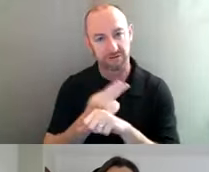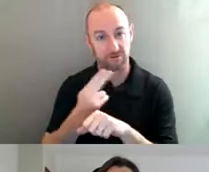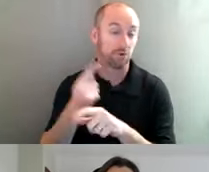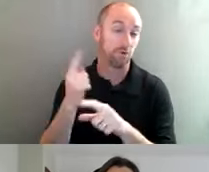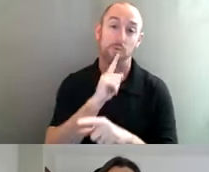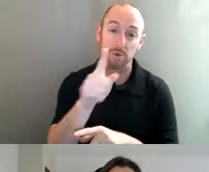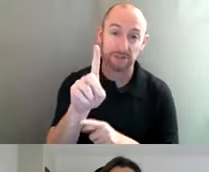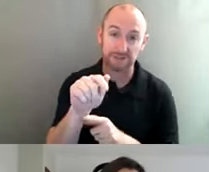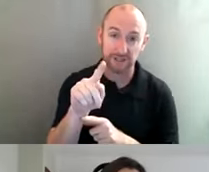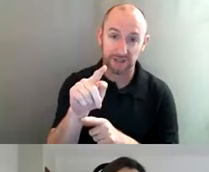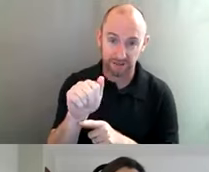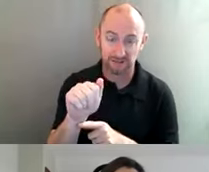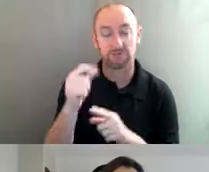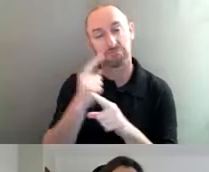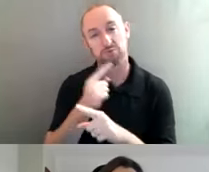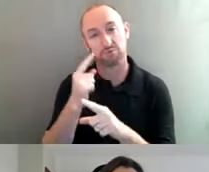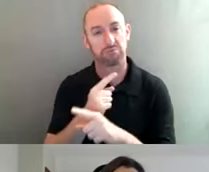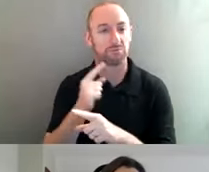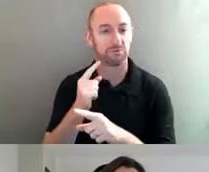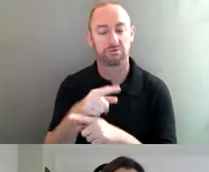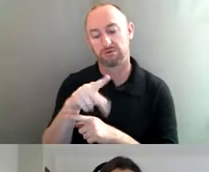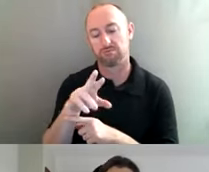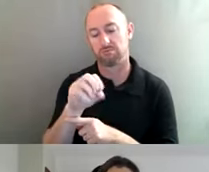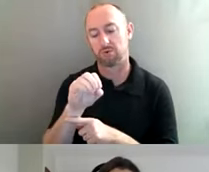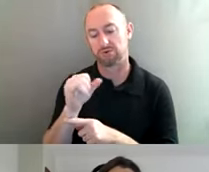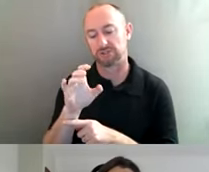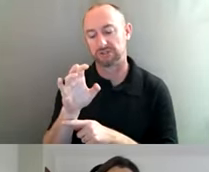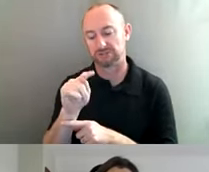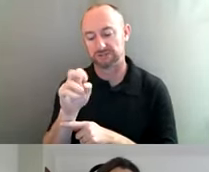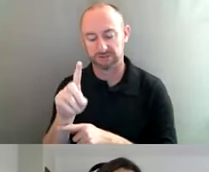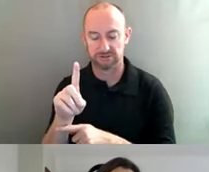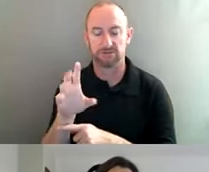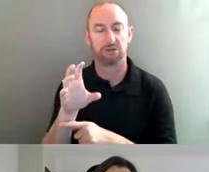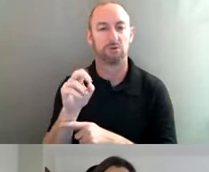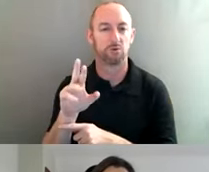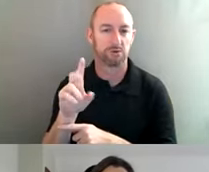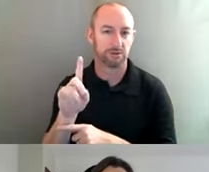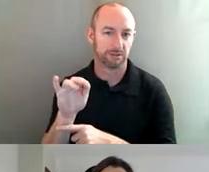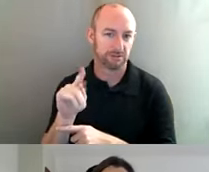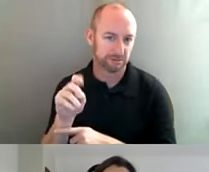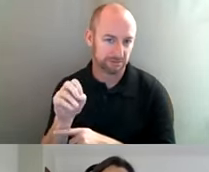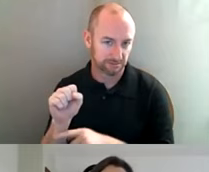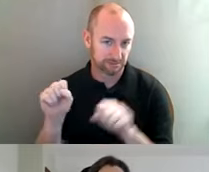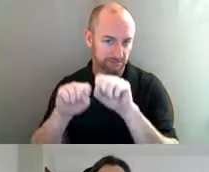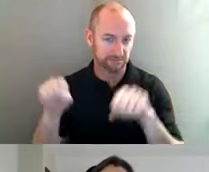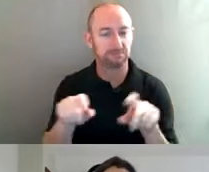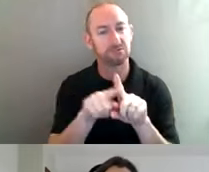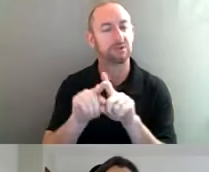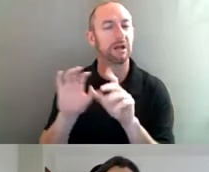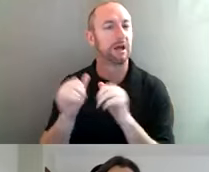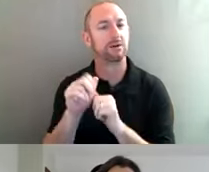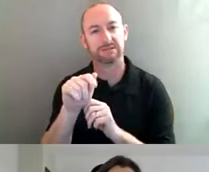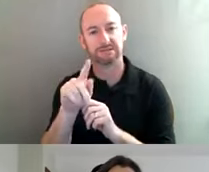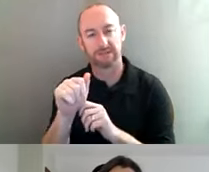original data in appropriate projected coordinate systems, or just doing it in spherical coordinates, as well as then how that data